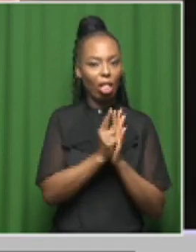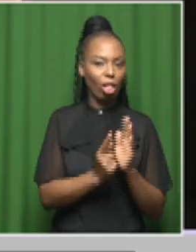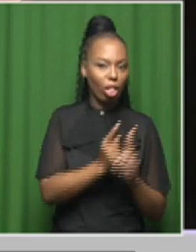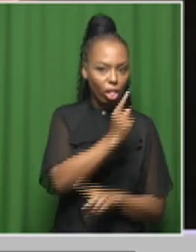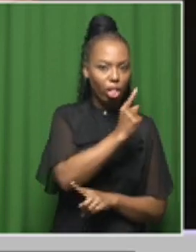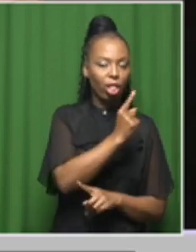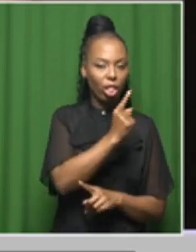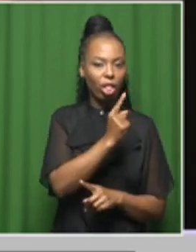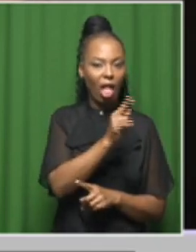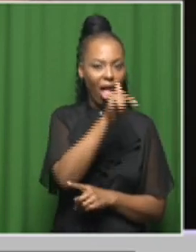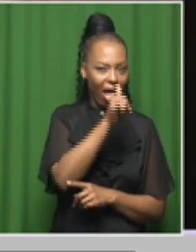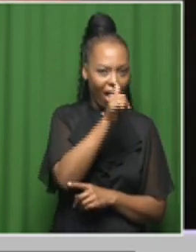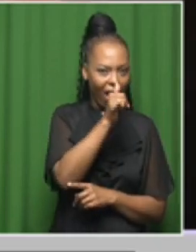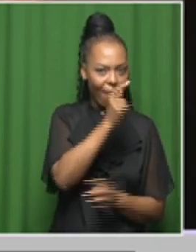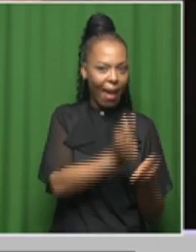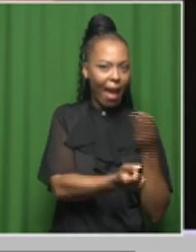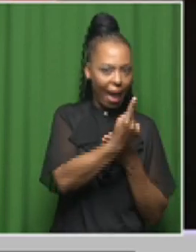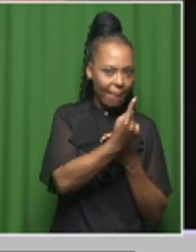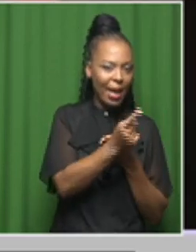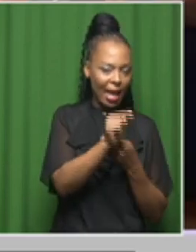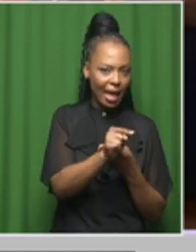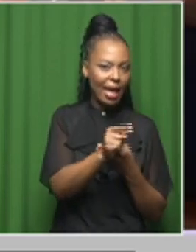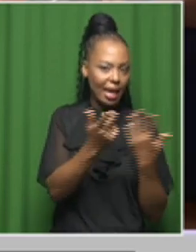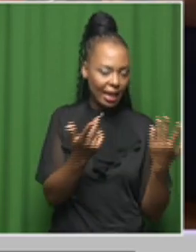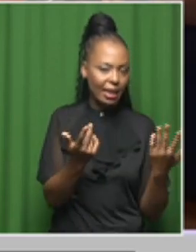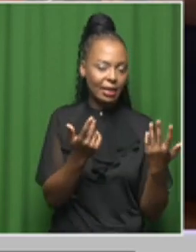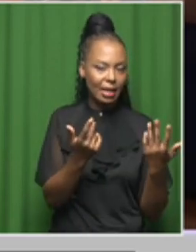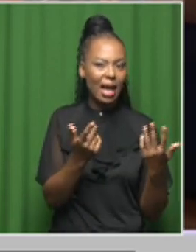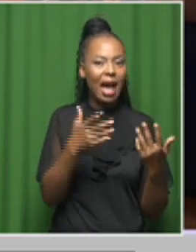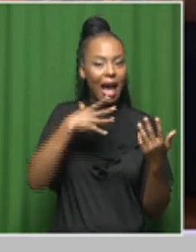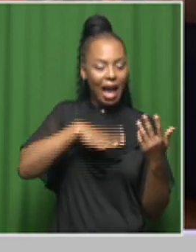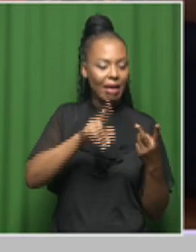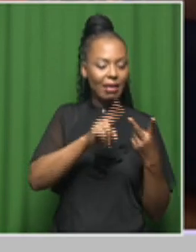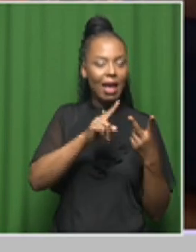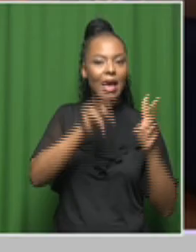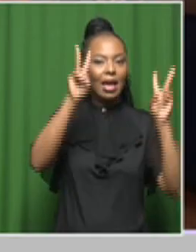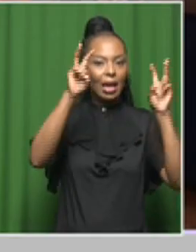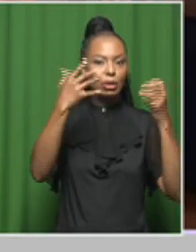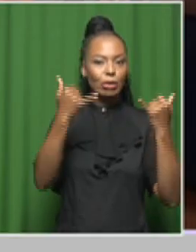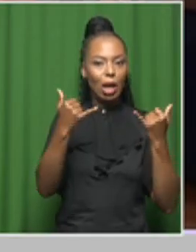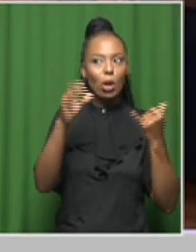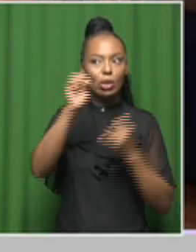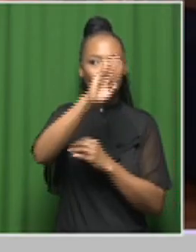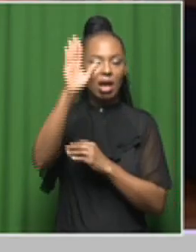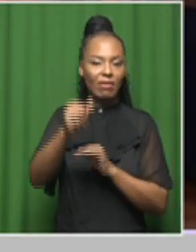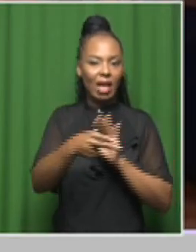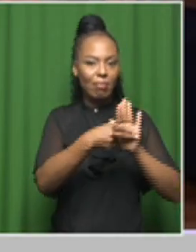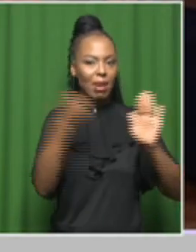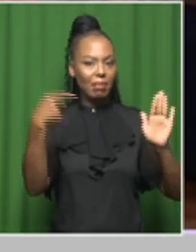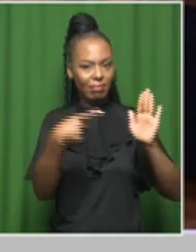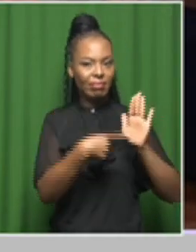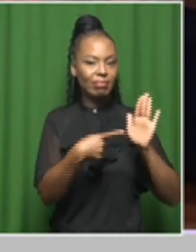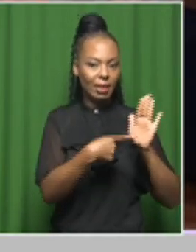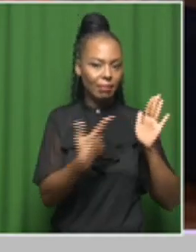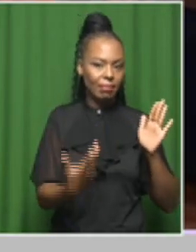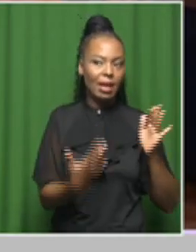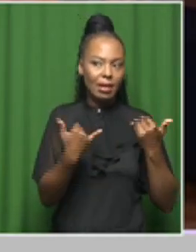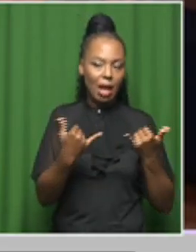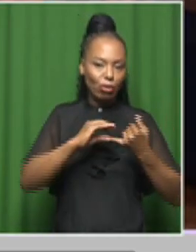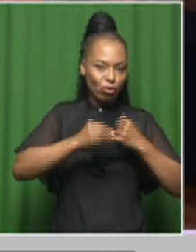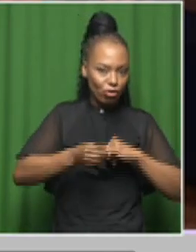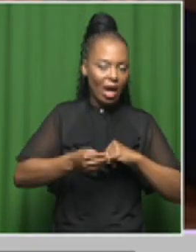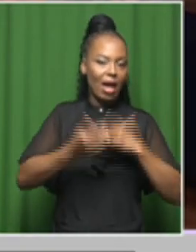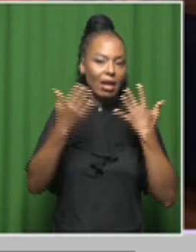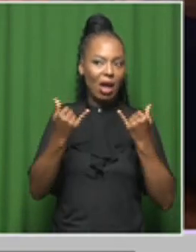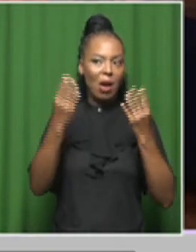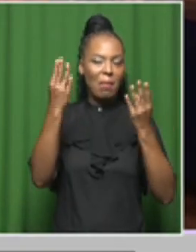that, may happen and result in this, there's also the issue of South Africa's grey listing. And I know we're working tirelessly to get out of that